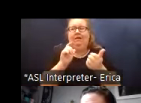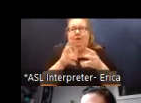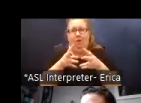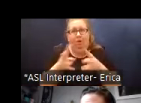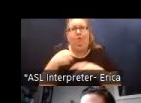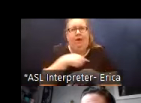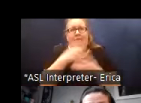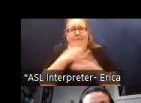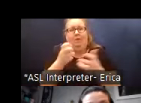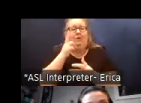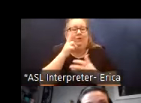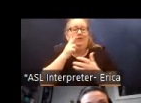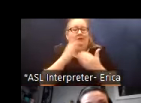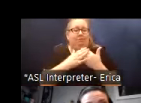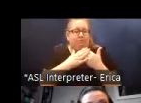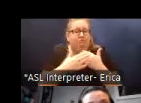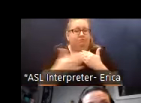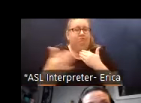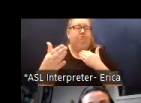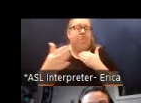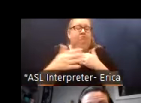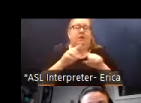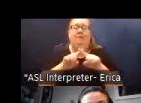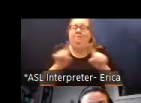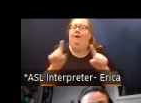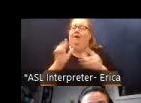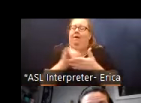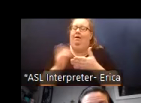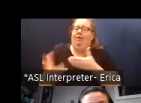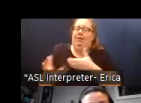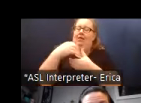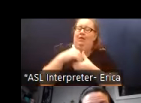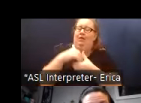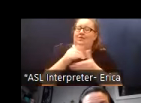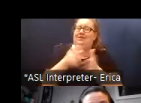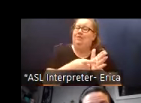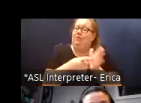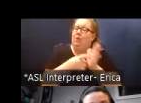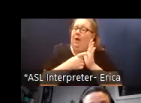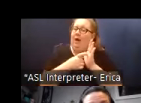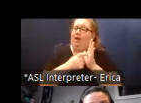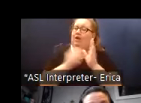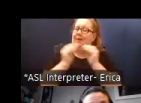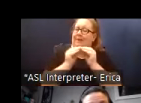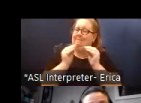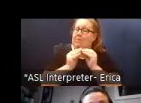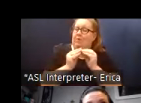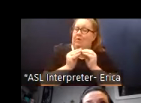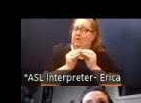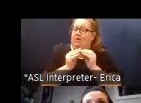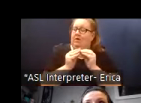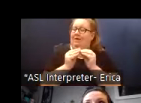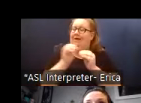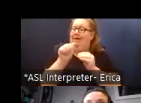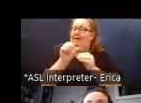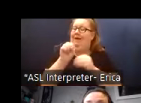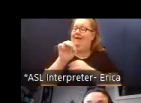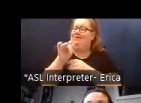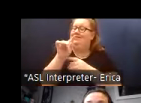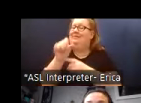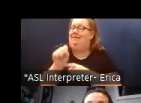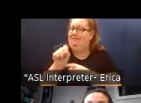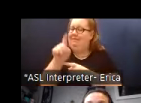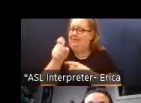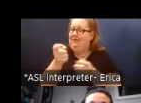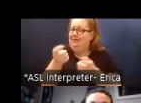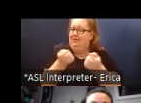see things moving forward. But that requires an additional number of assets that need to be